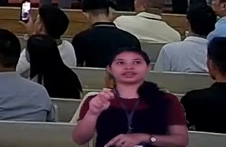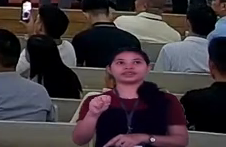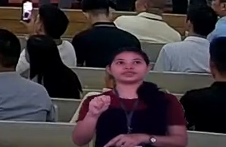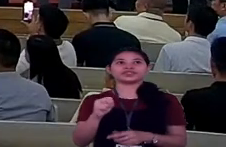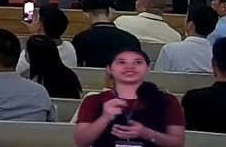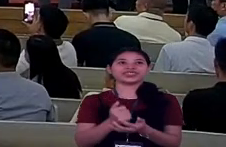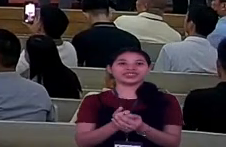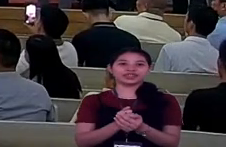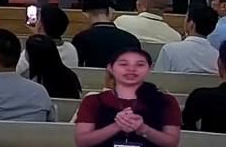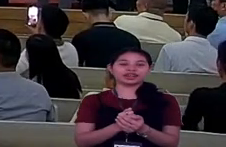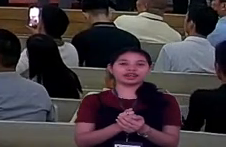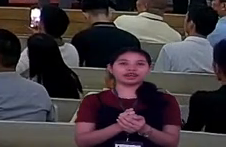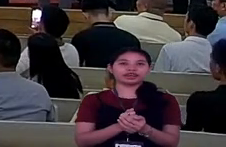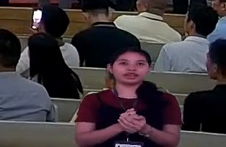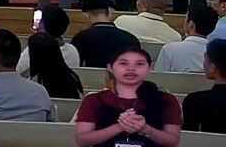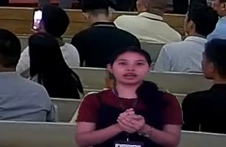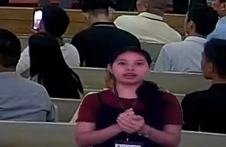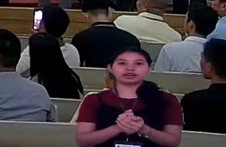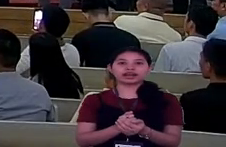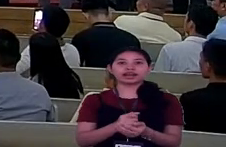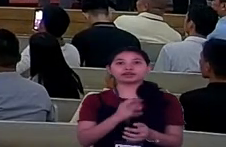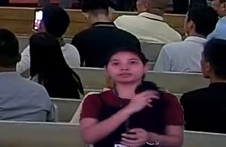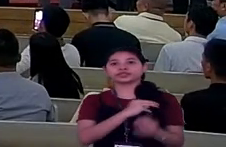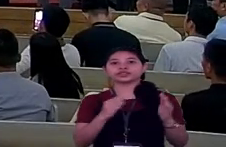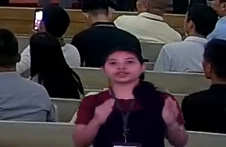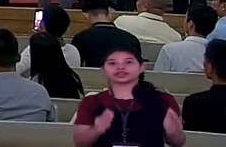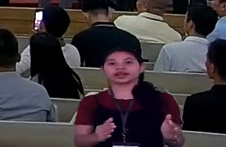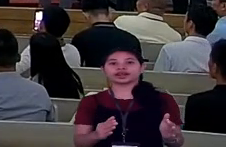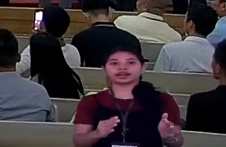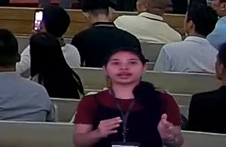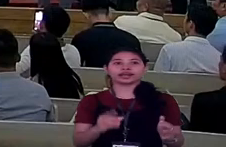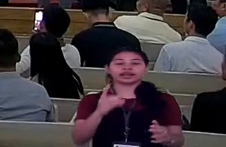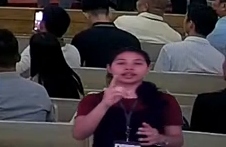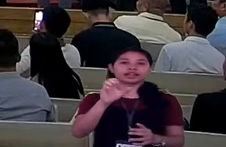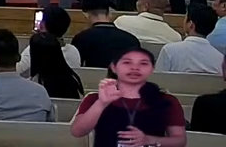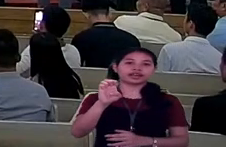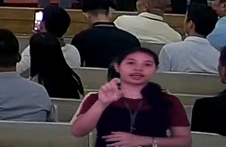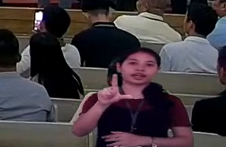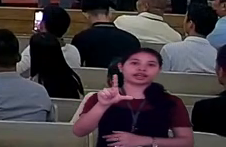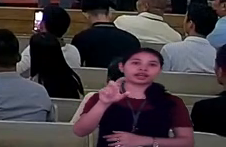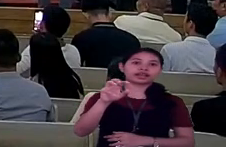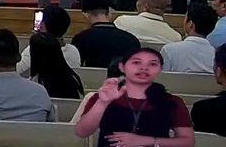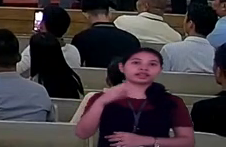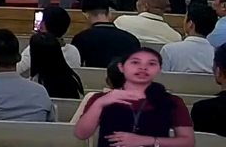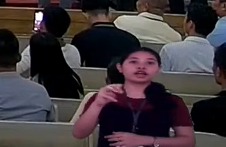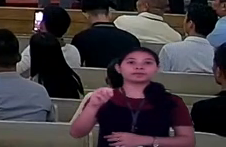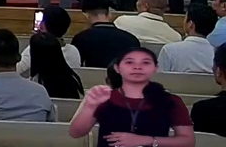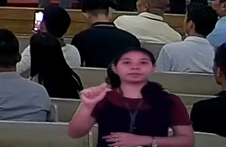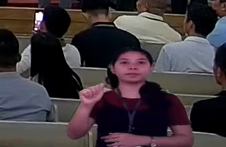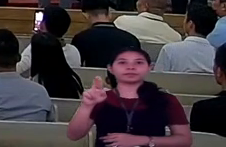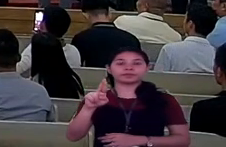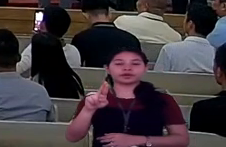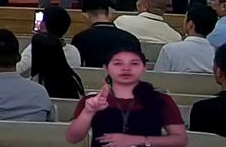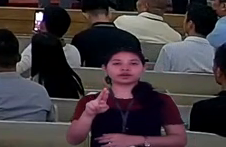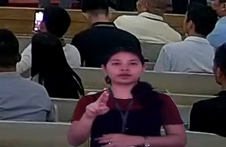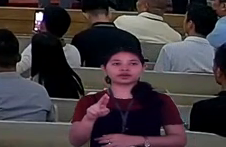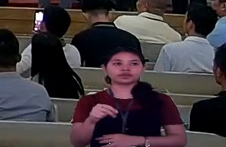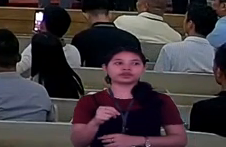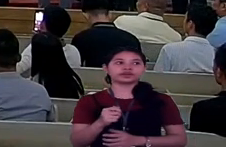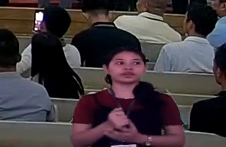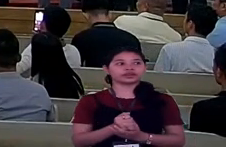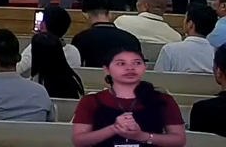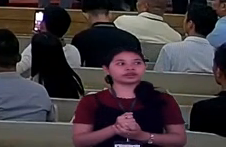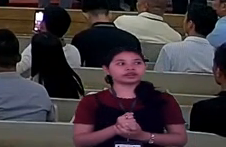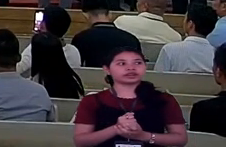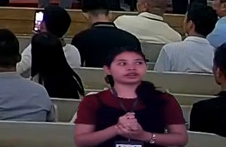morning, church. This is Juvie Delmar from BBC Katipunan here in Cebu, and then under the leadership of